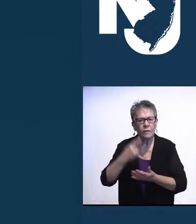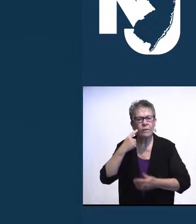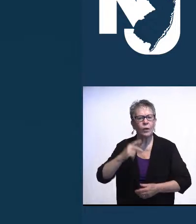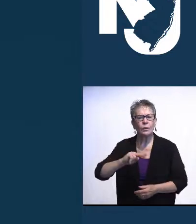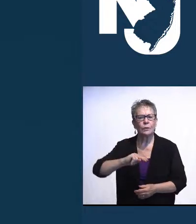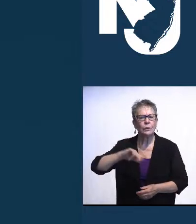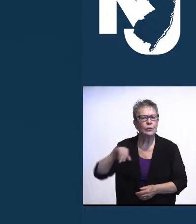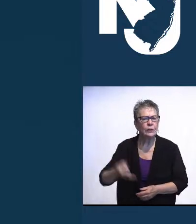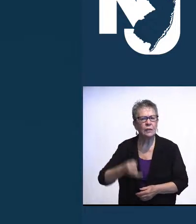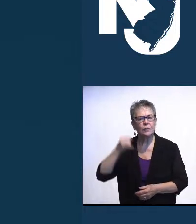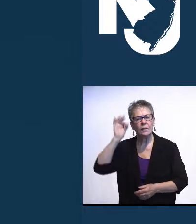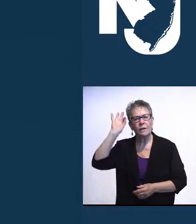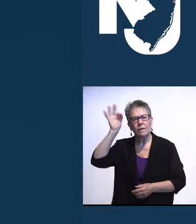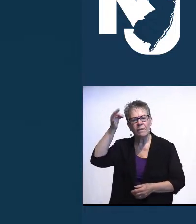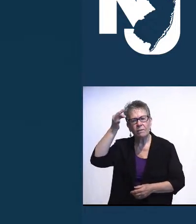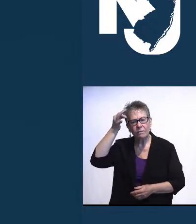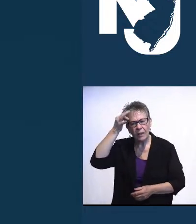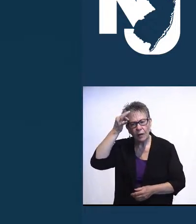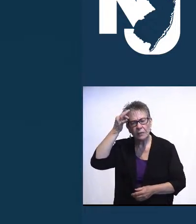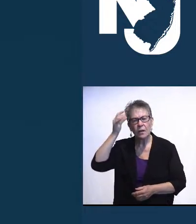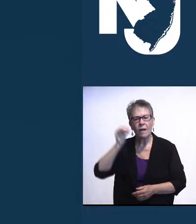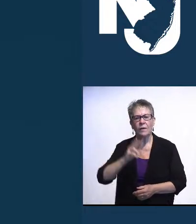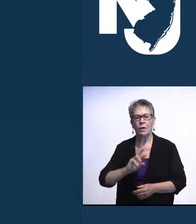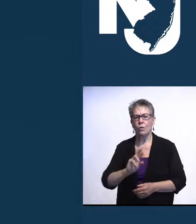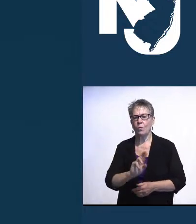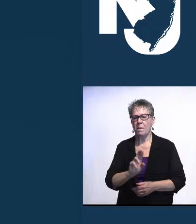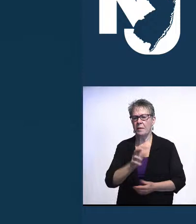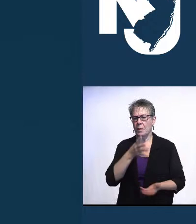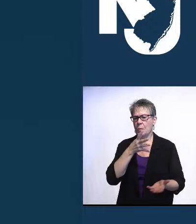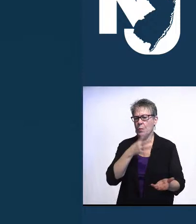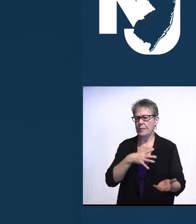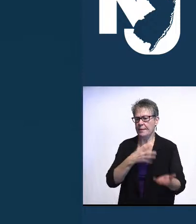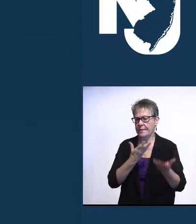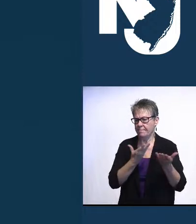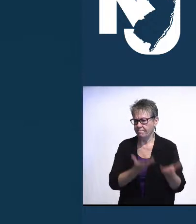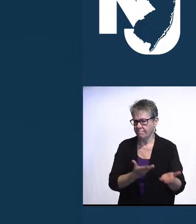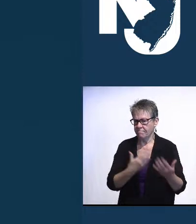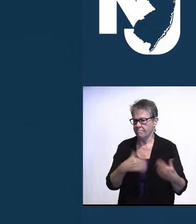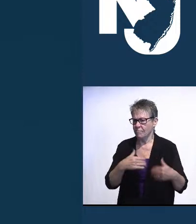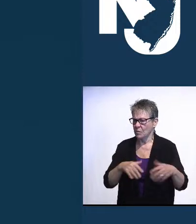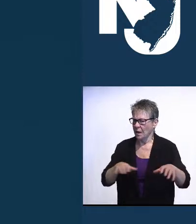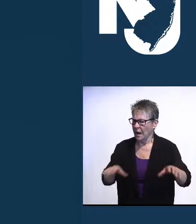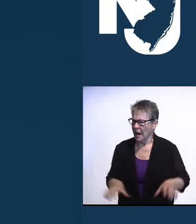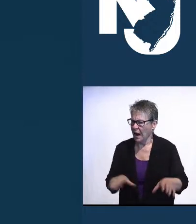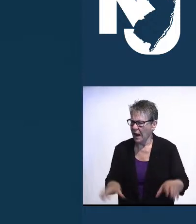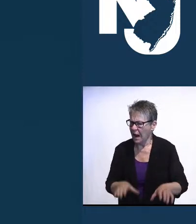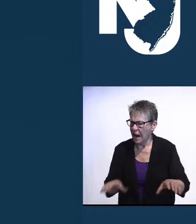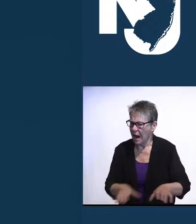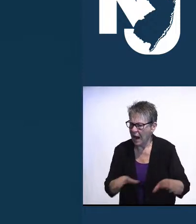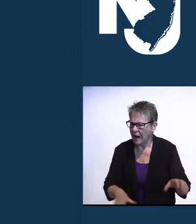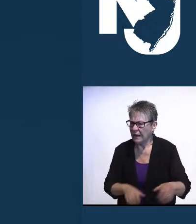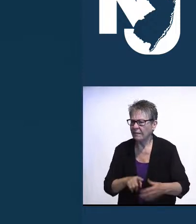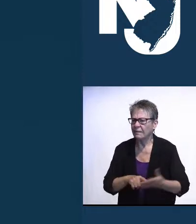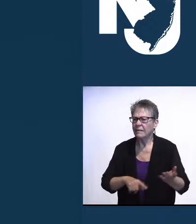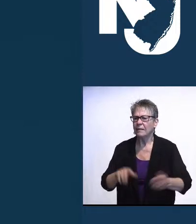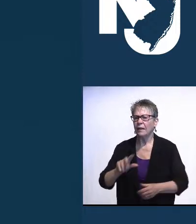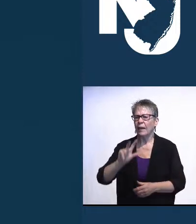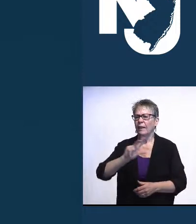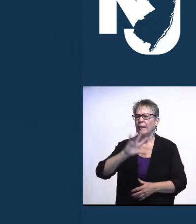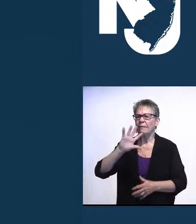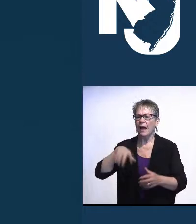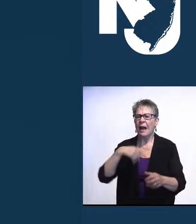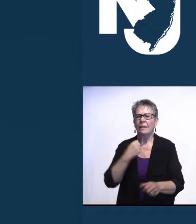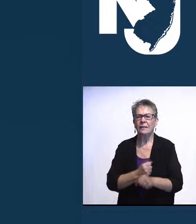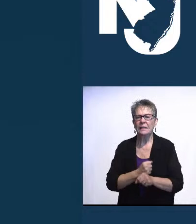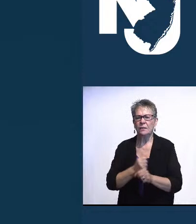Women. Sue shared the last 35 years with her husband, Donald Katz, with whom I had the